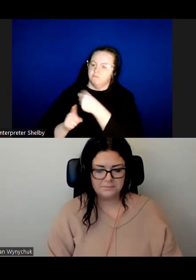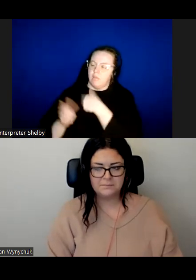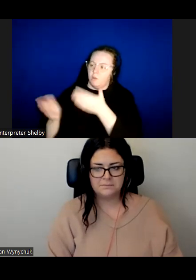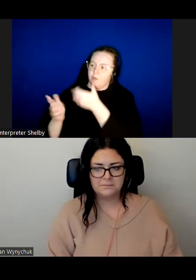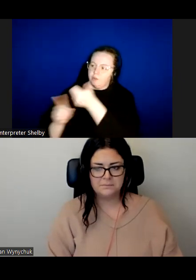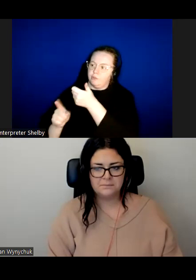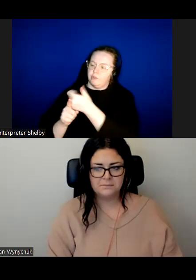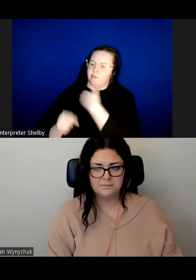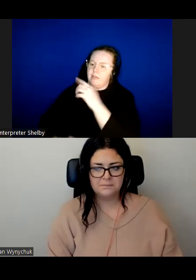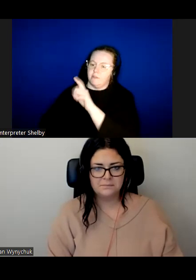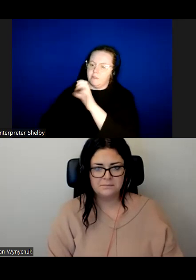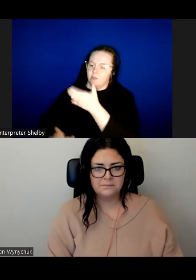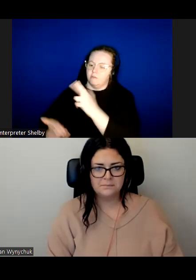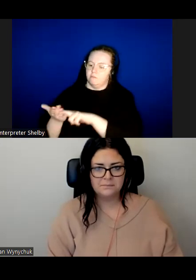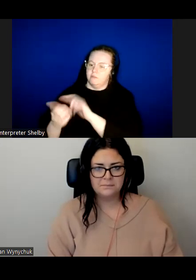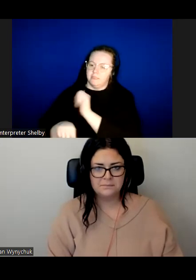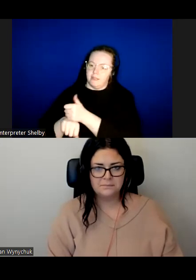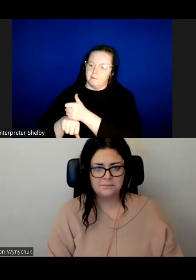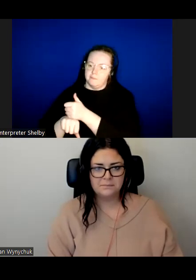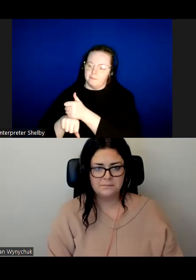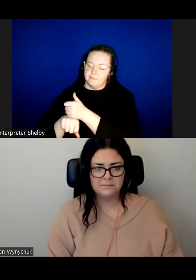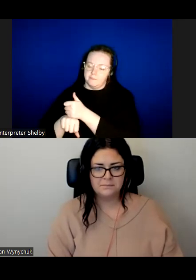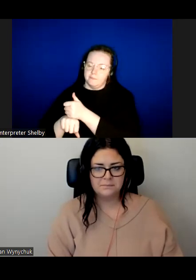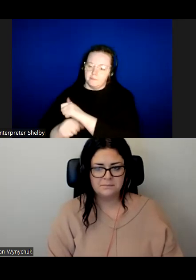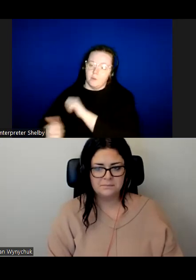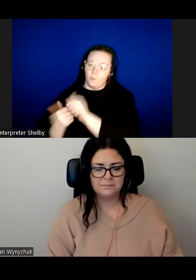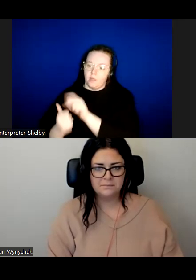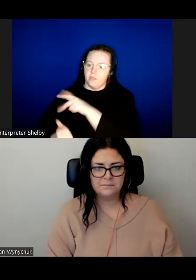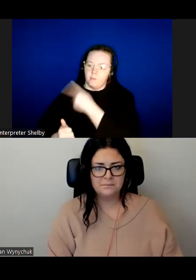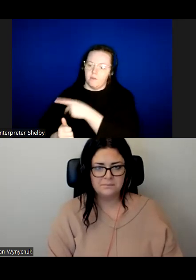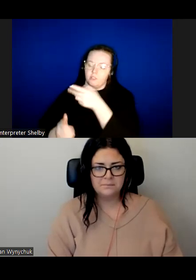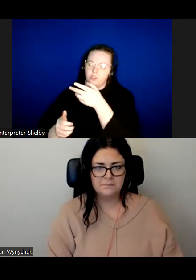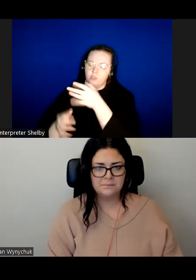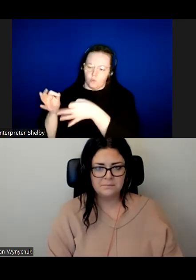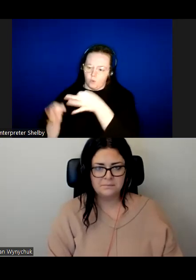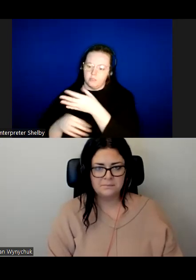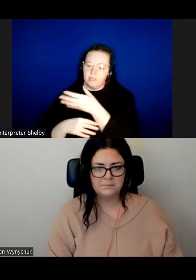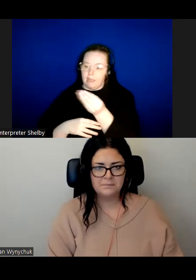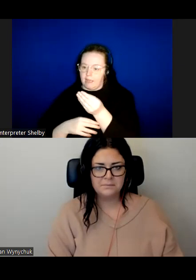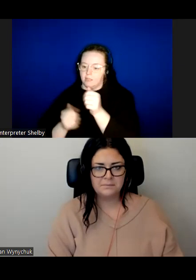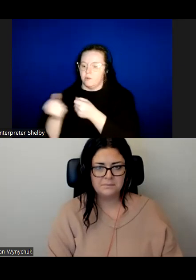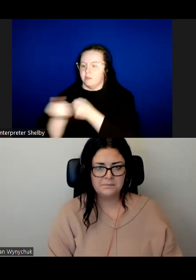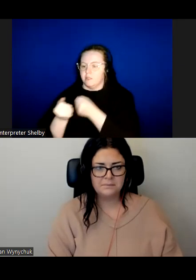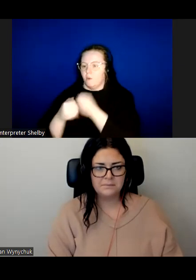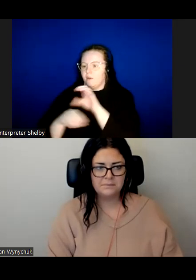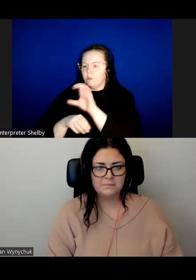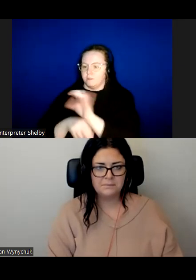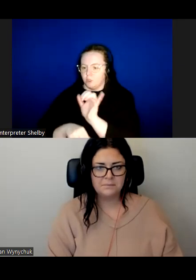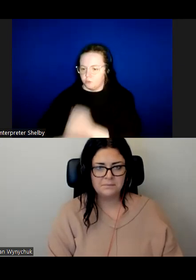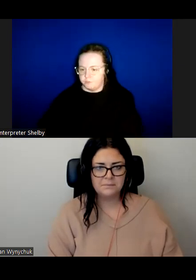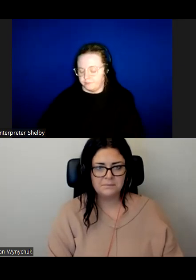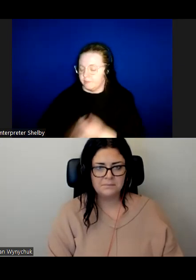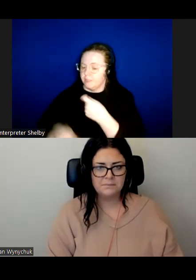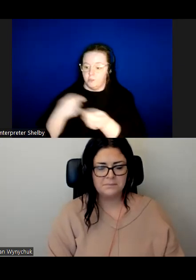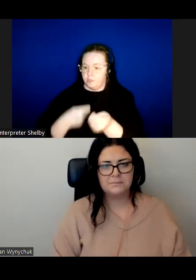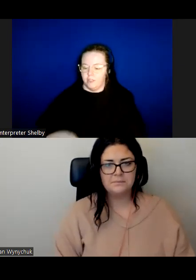have the domestic contract registered with the provincial court, and of course also with support enforcement as well. That's right. So